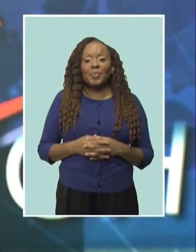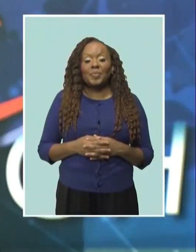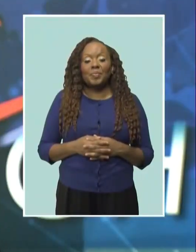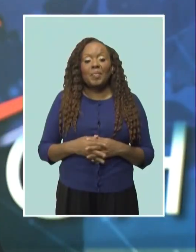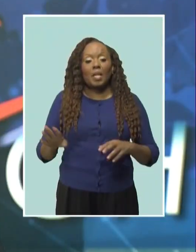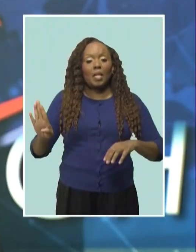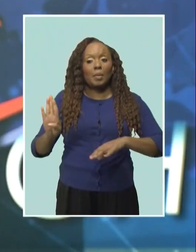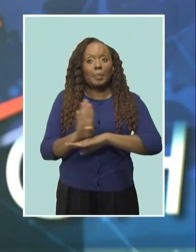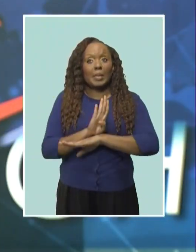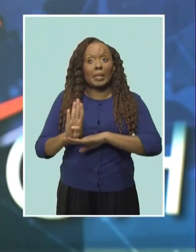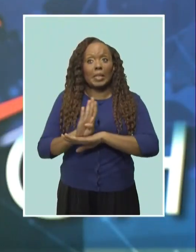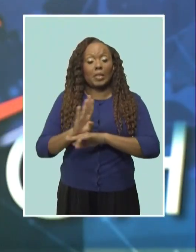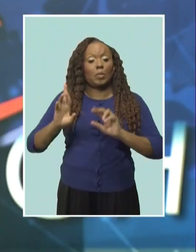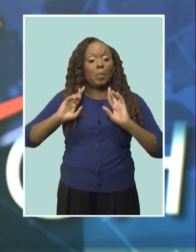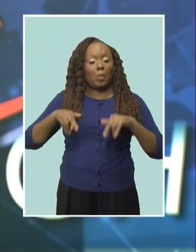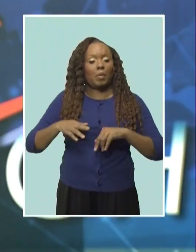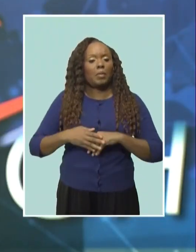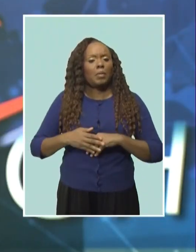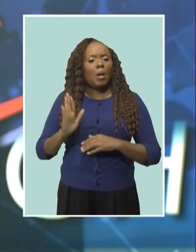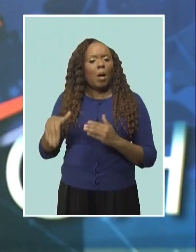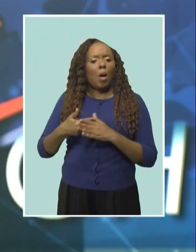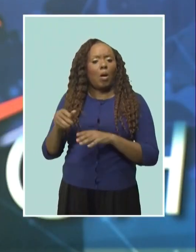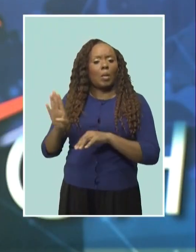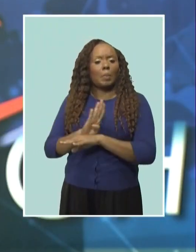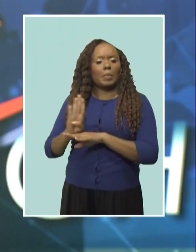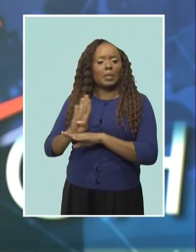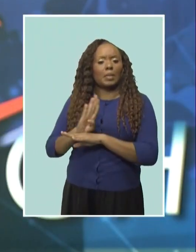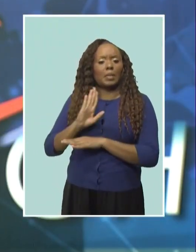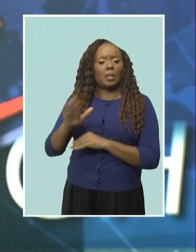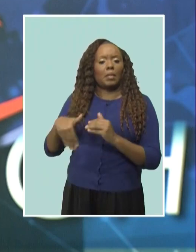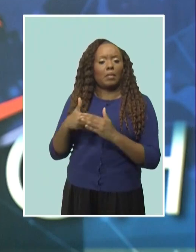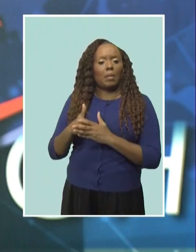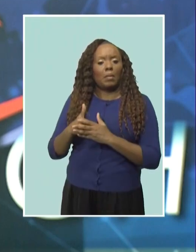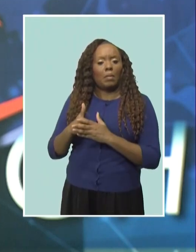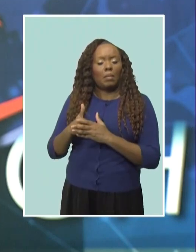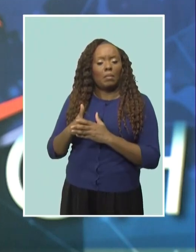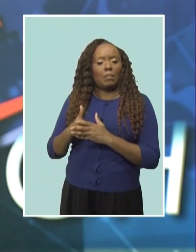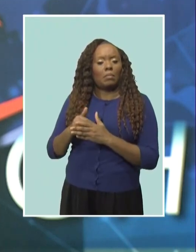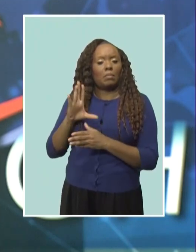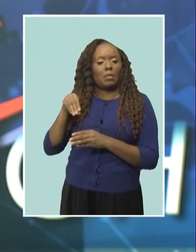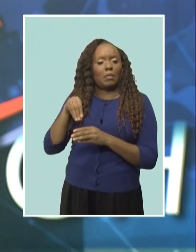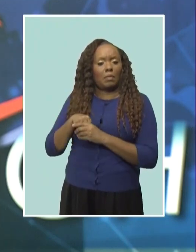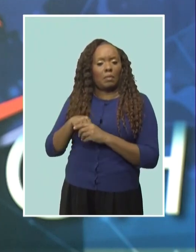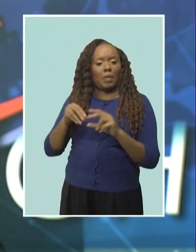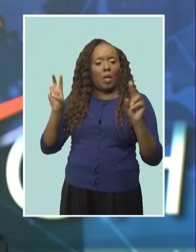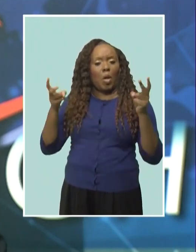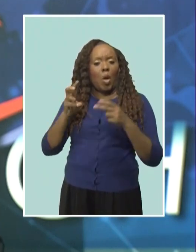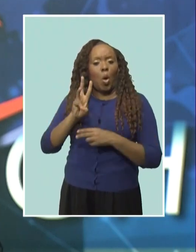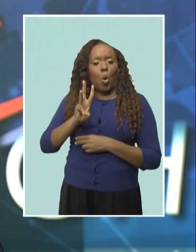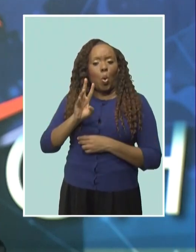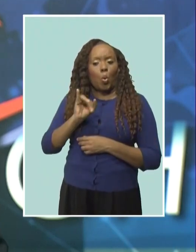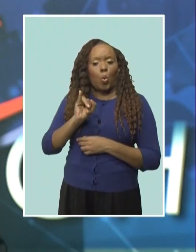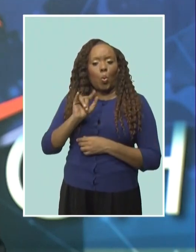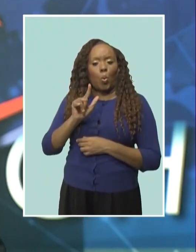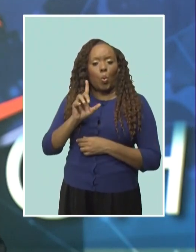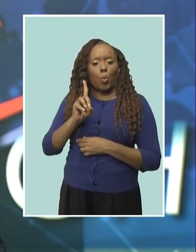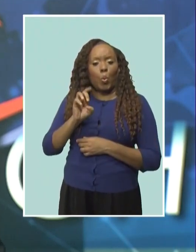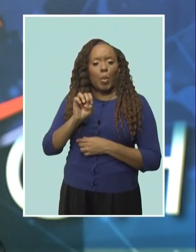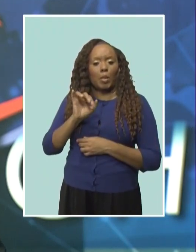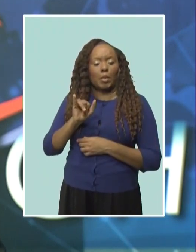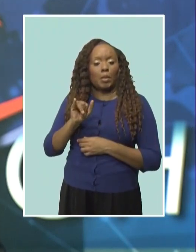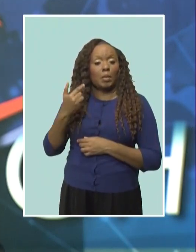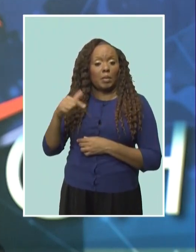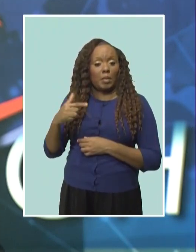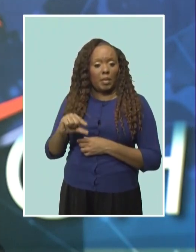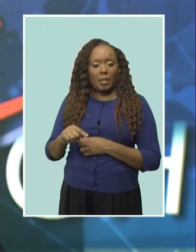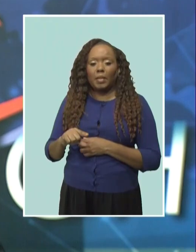In the business report, businesses involved in the Wildy Green Initiative have been given it a thumbs up. The project involves